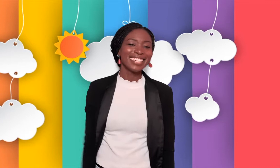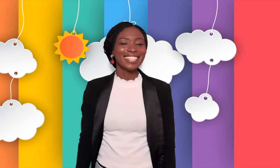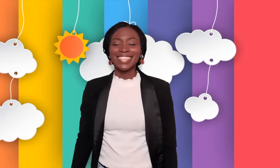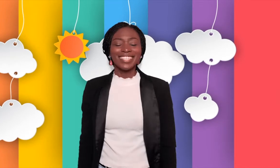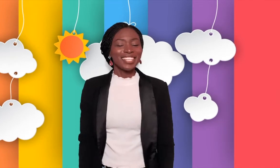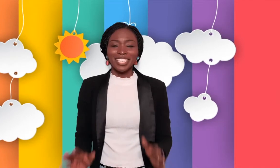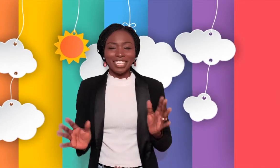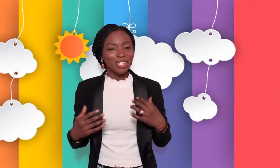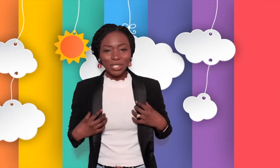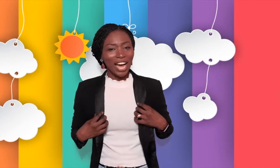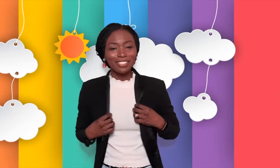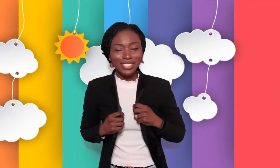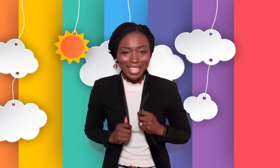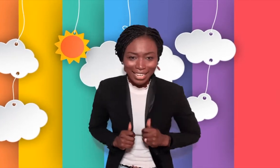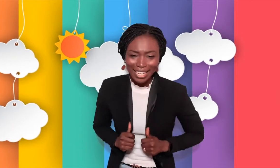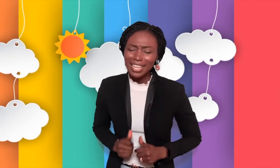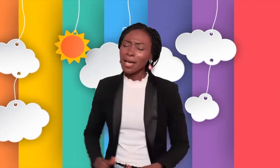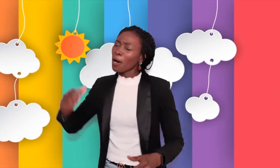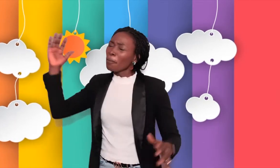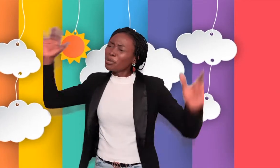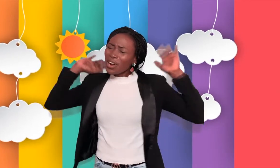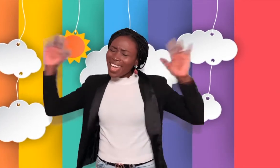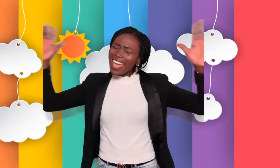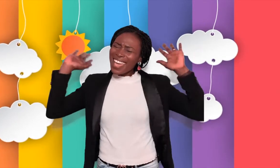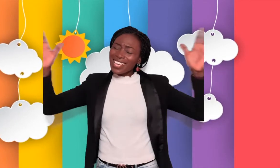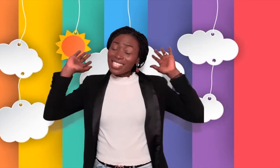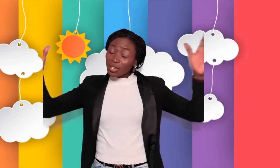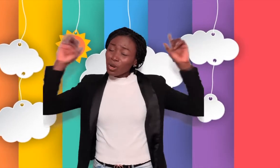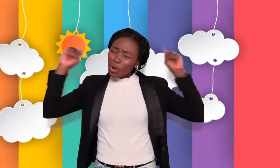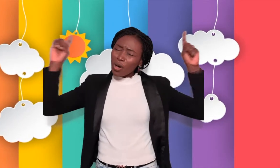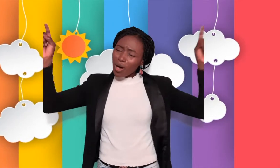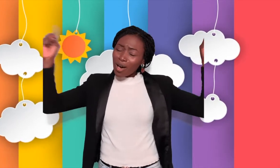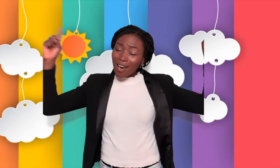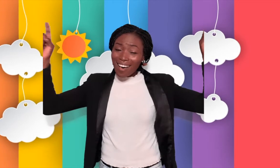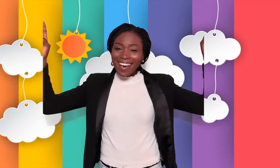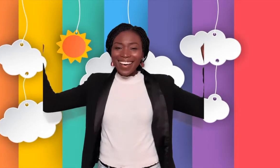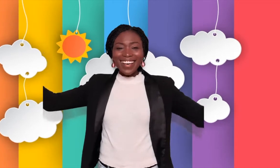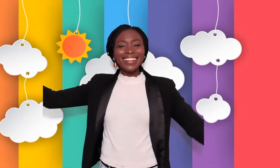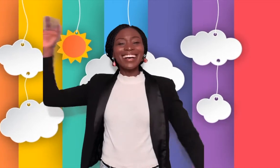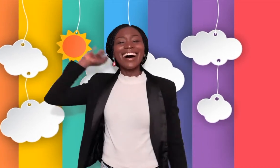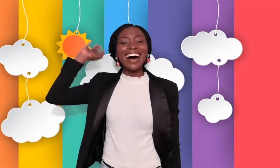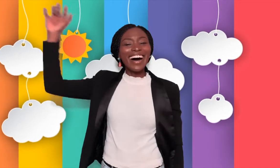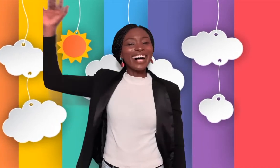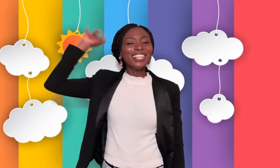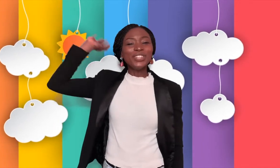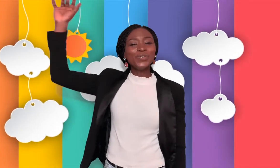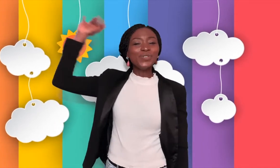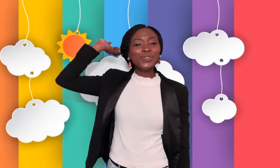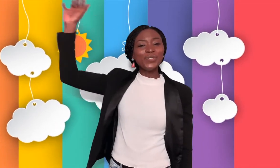Lord. No, you have to do that again. Praise the Lord.